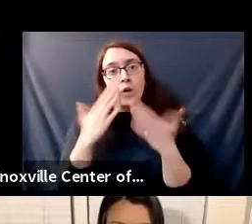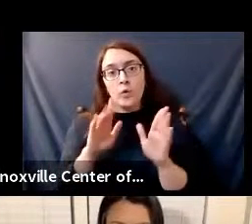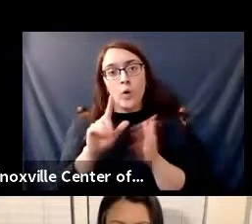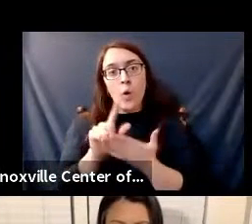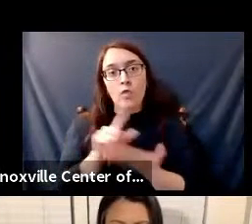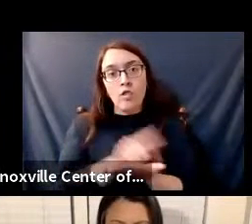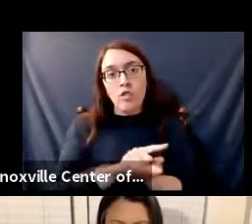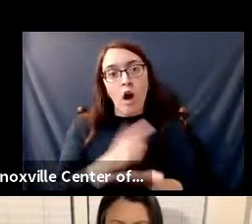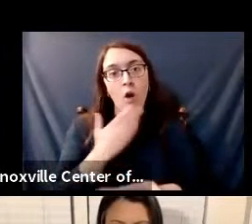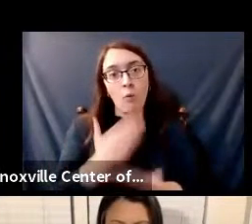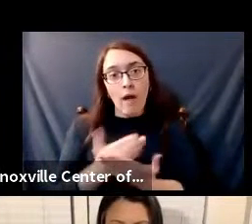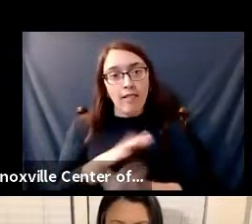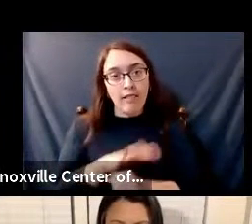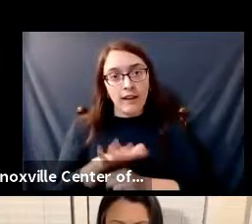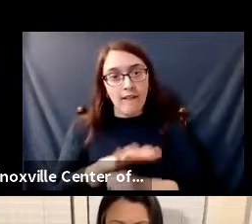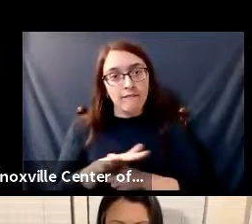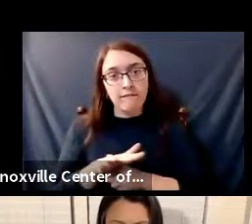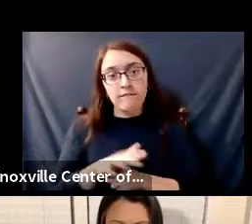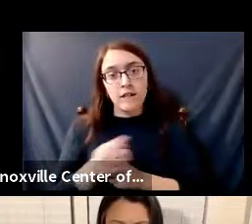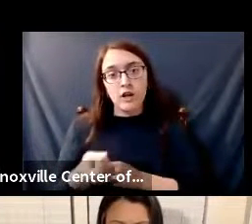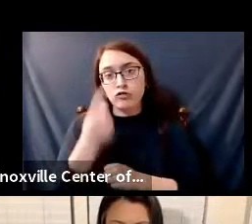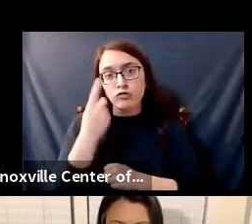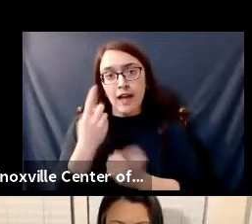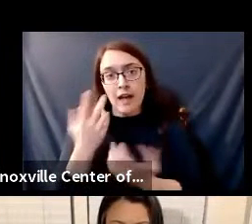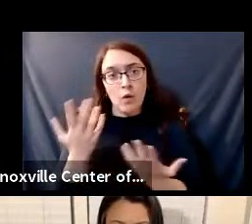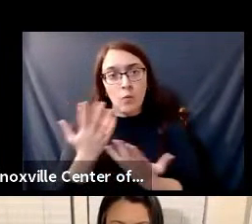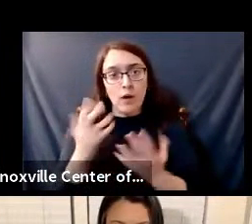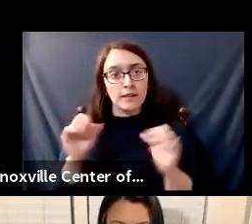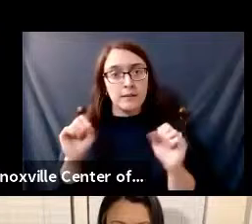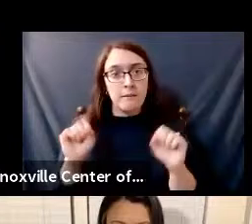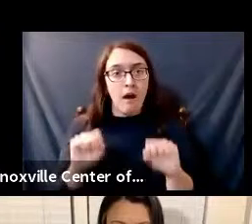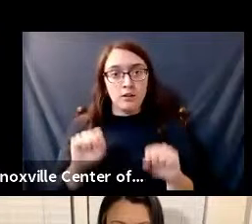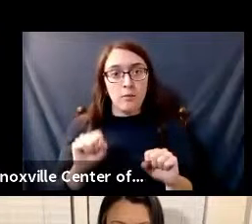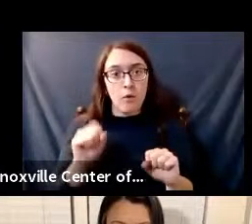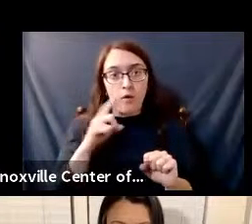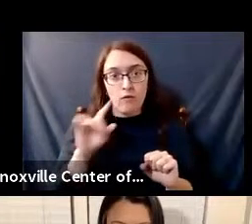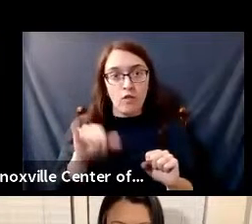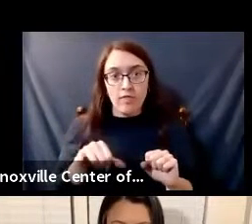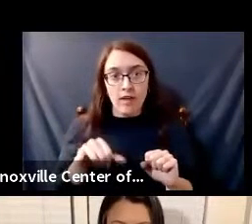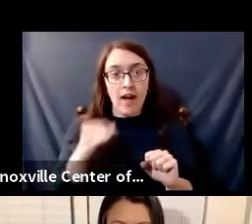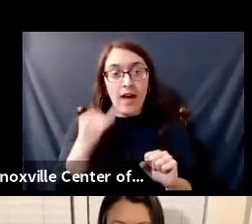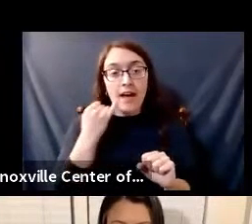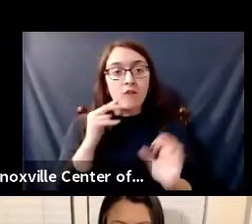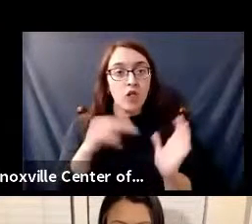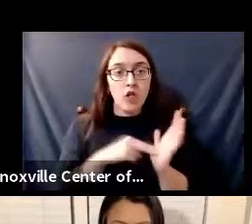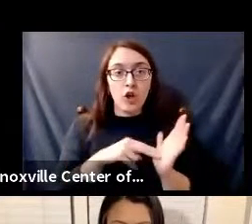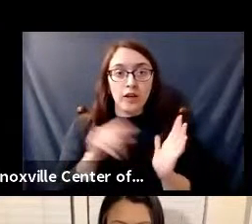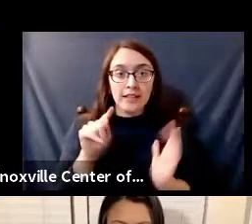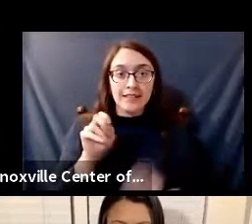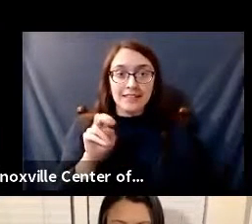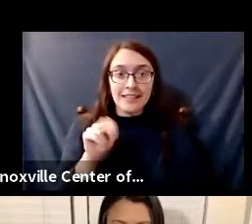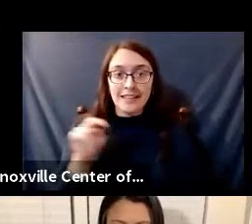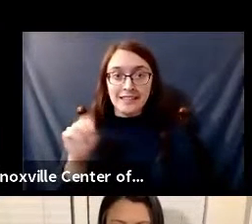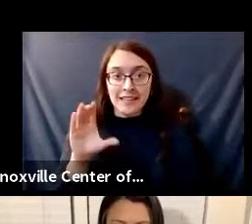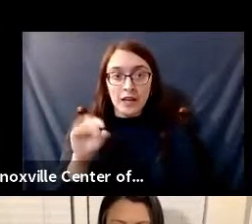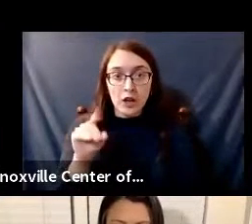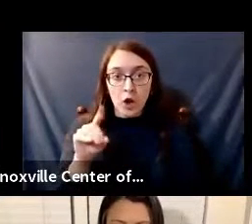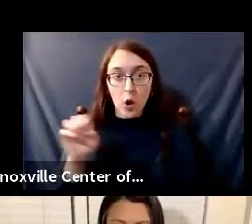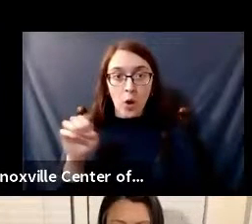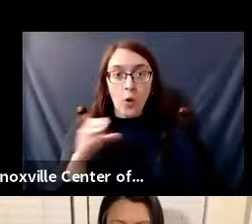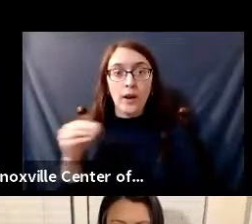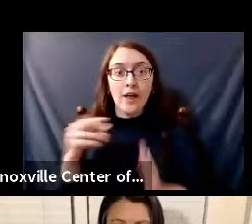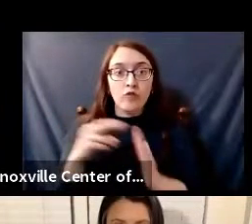of things are possible for this. If you look at Tennessee Code and regulations of the